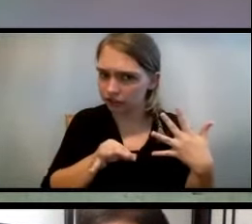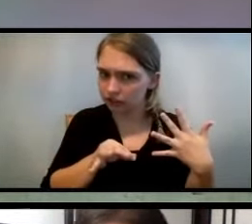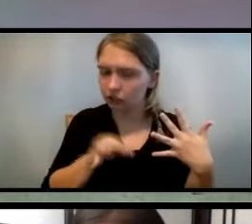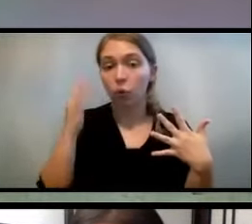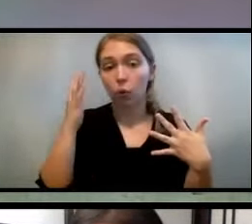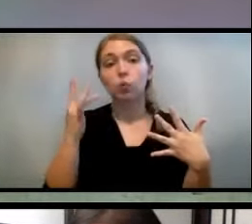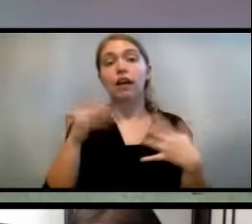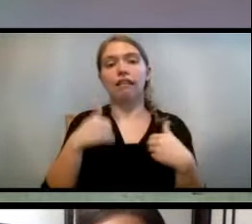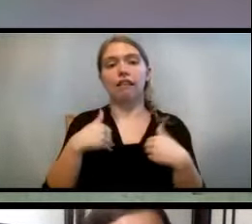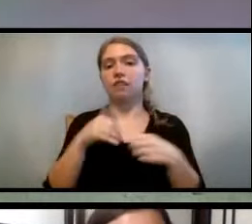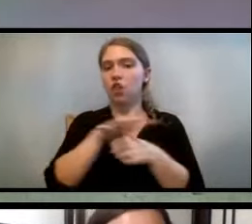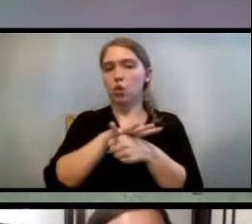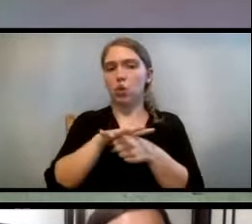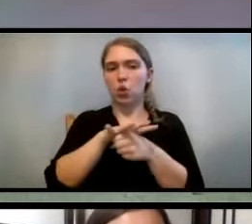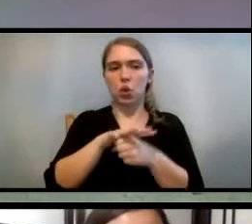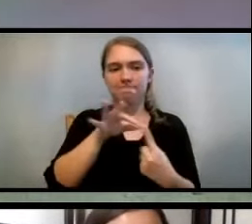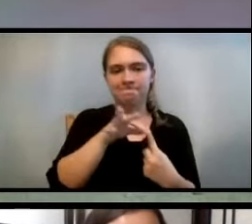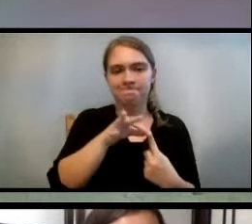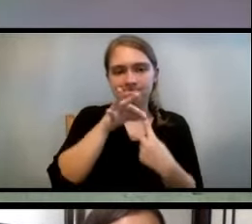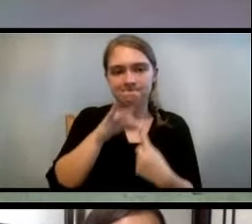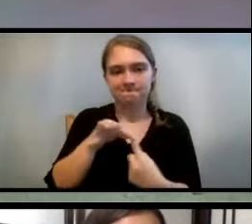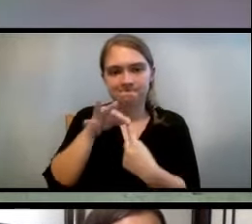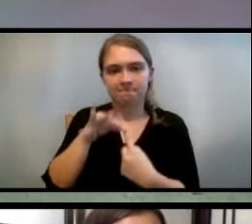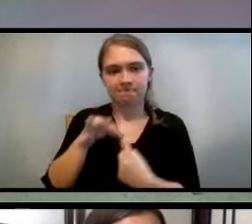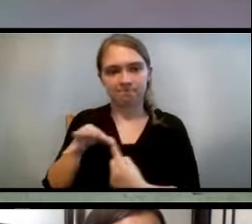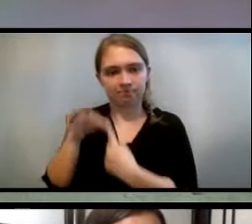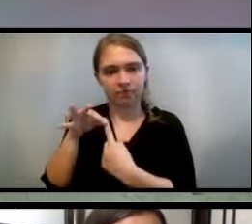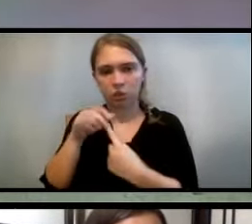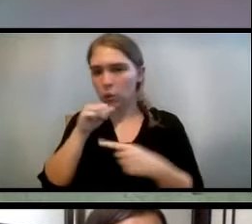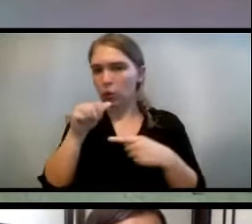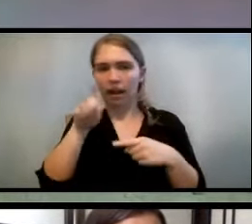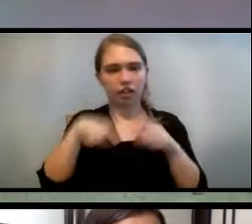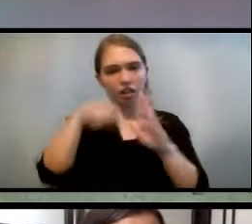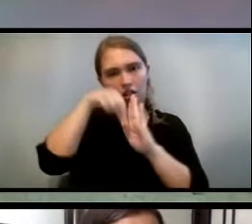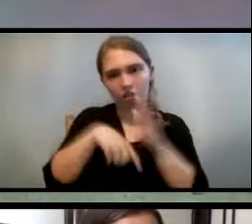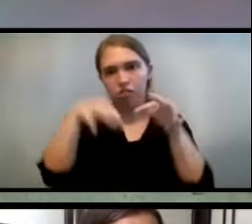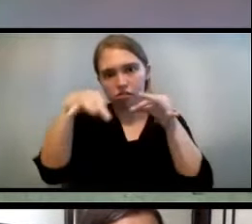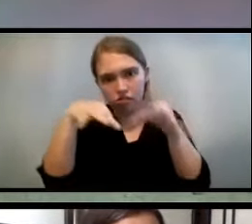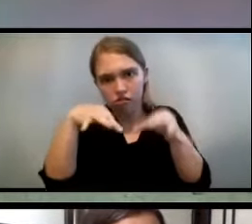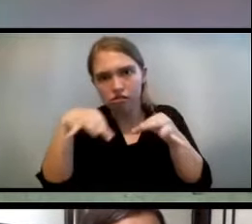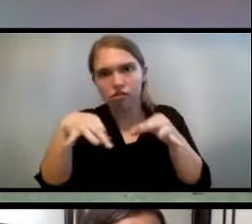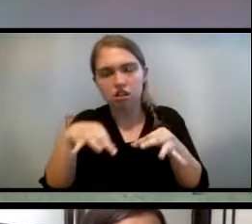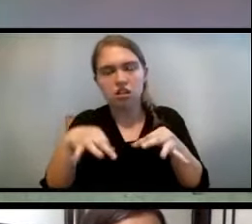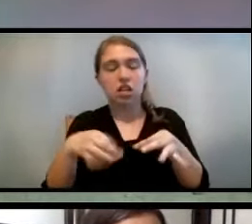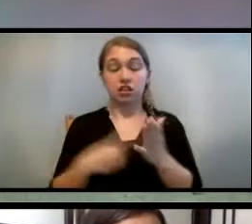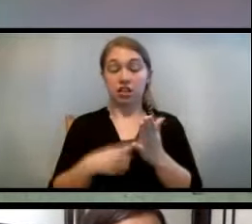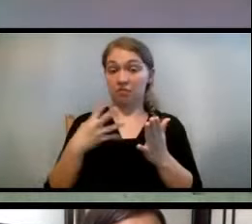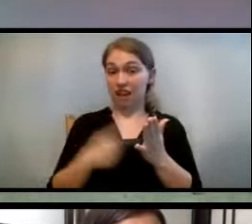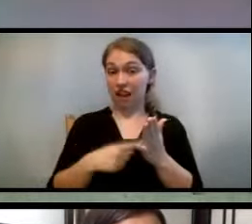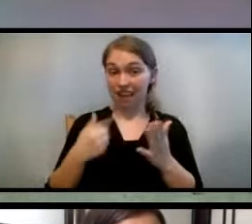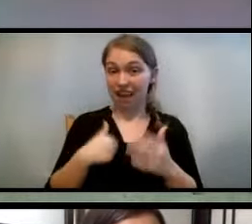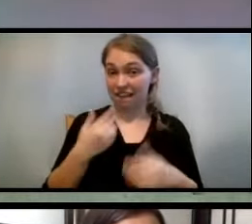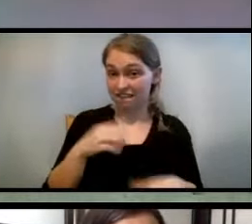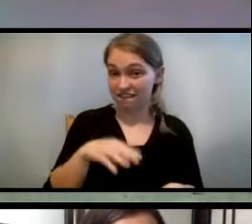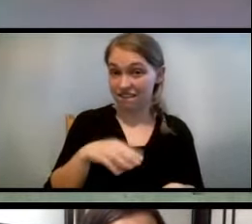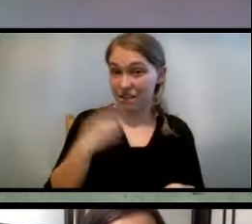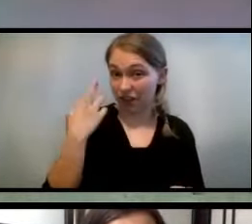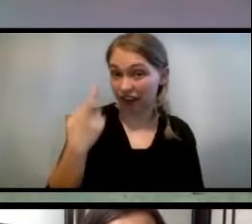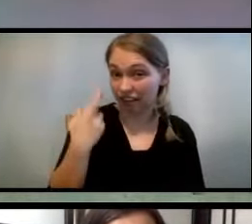local nuances that you don't necessarily have to explain to each other. And sometimes I found being